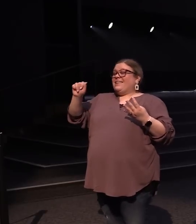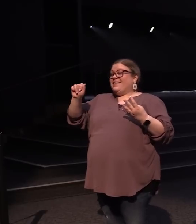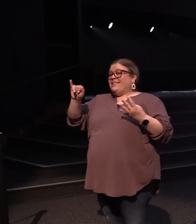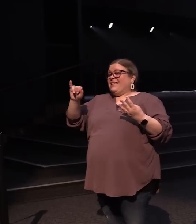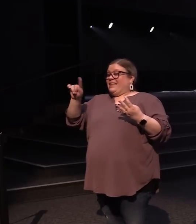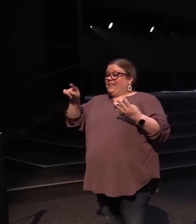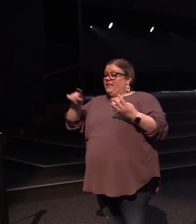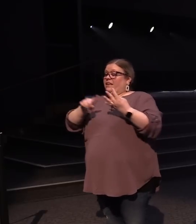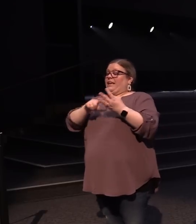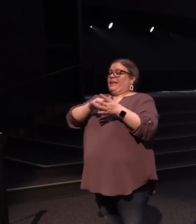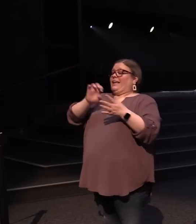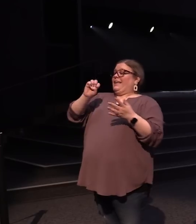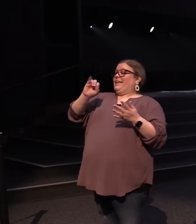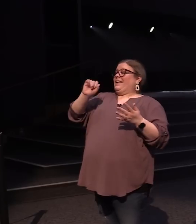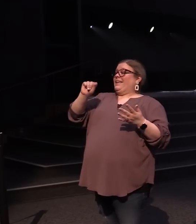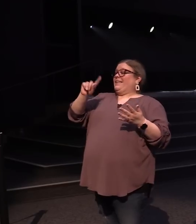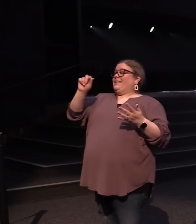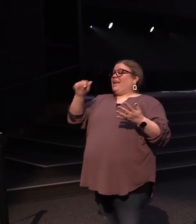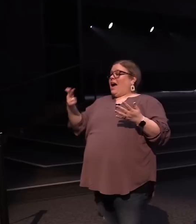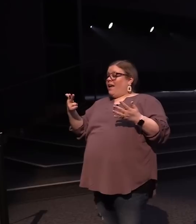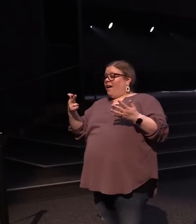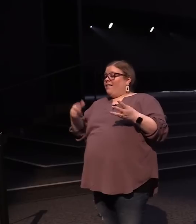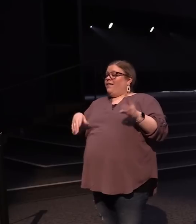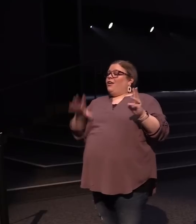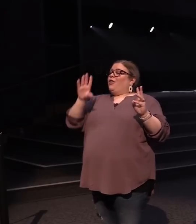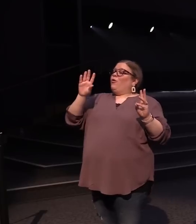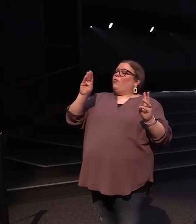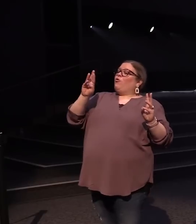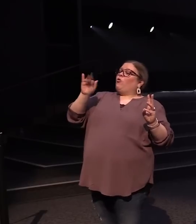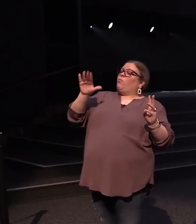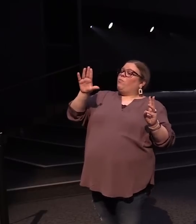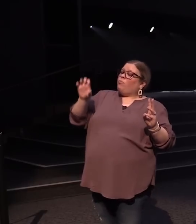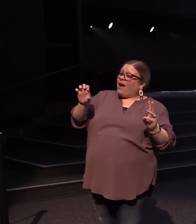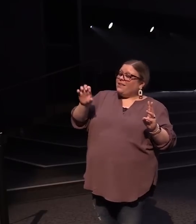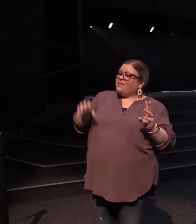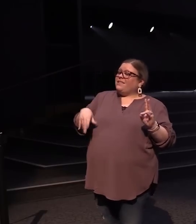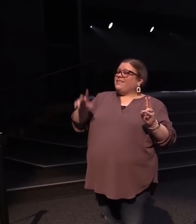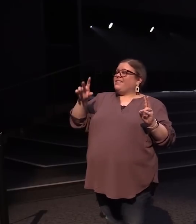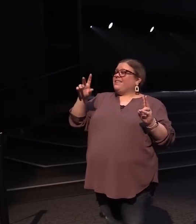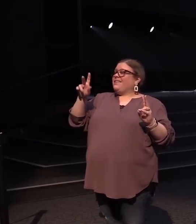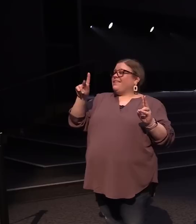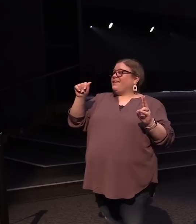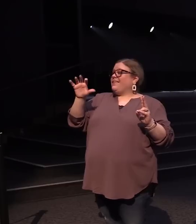Itiana, Lord, Bryce and Kaysen,